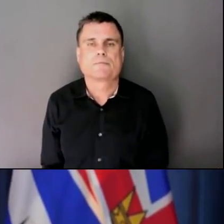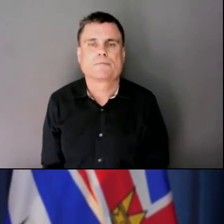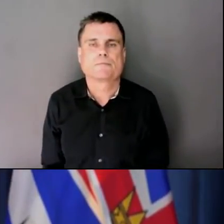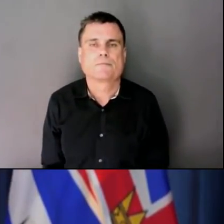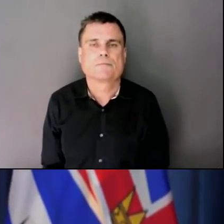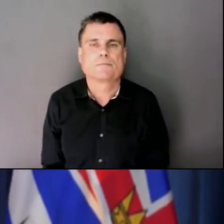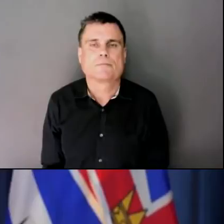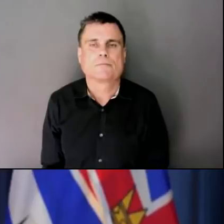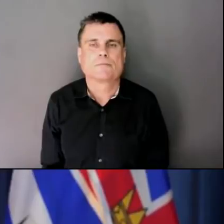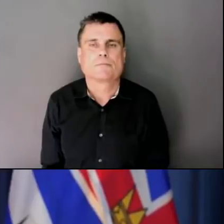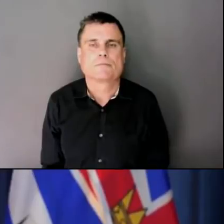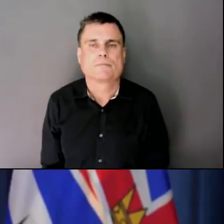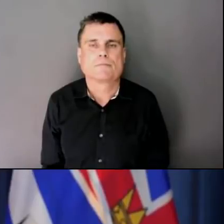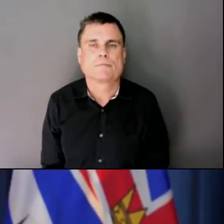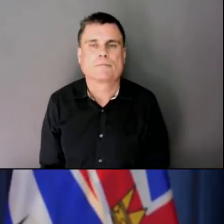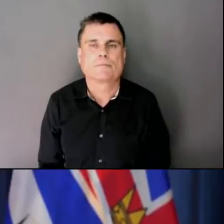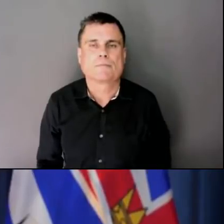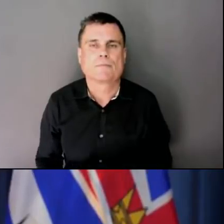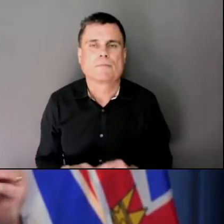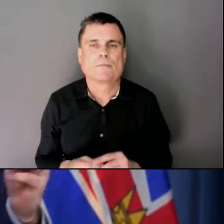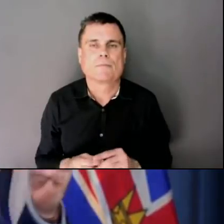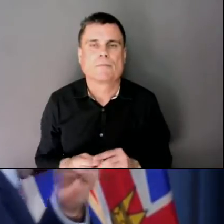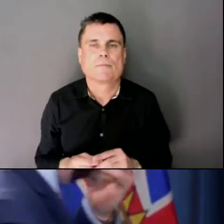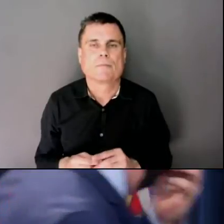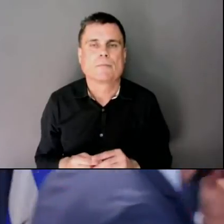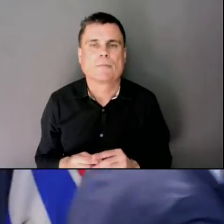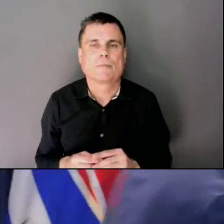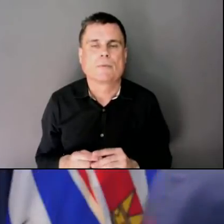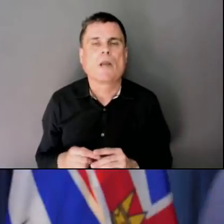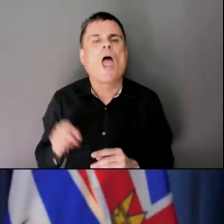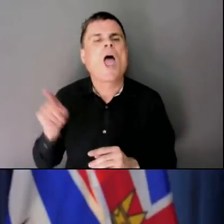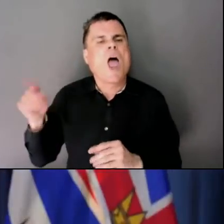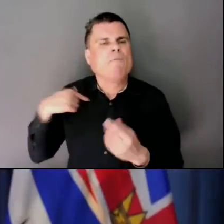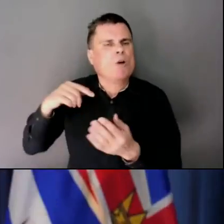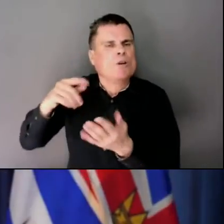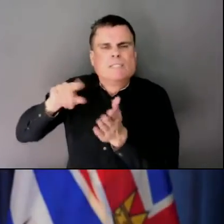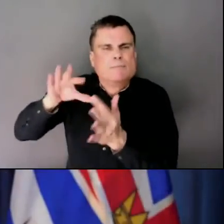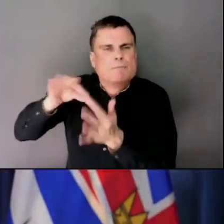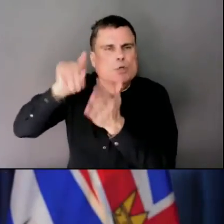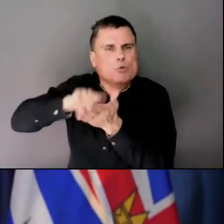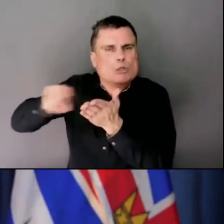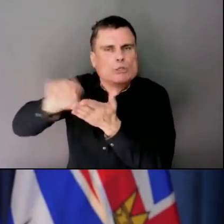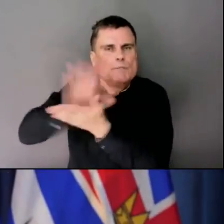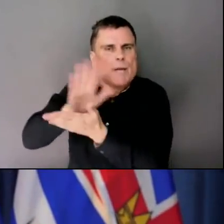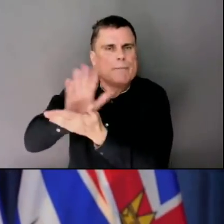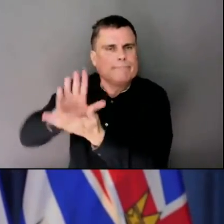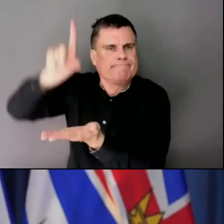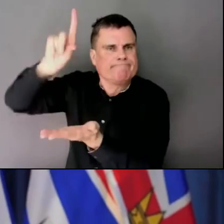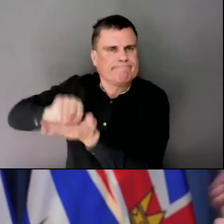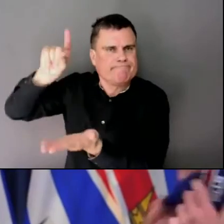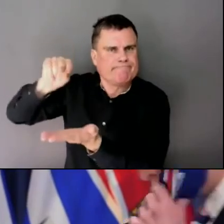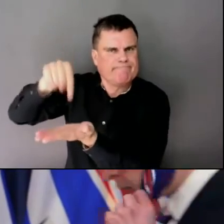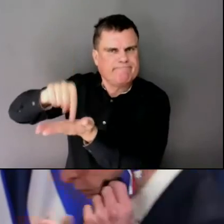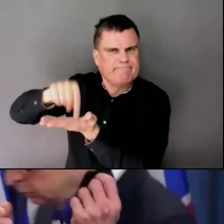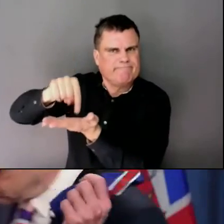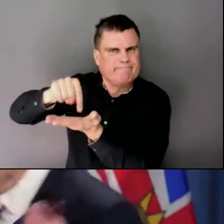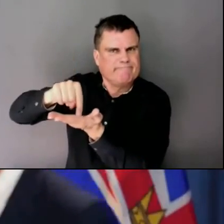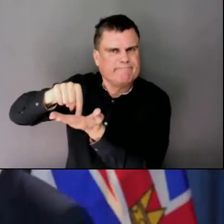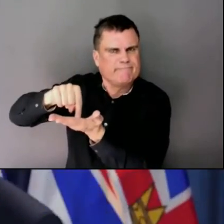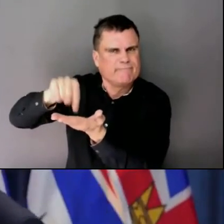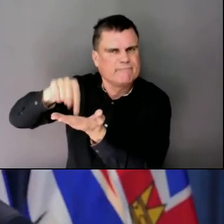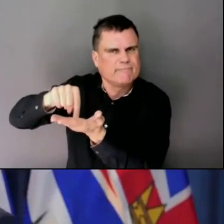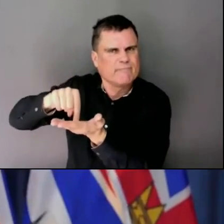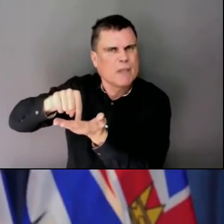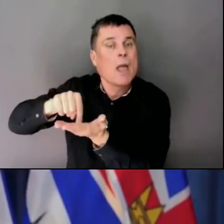pandemic on care homes was not made public, and why the government won't answer some basic questions about it, like such as when